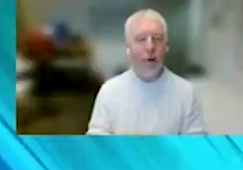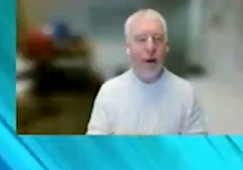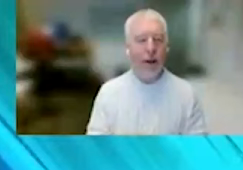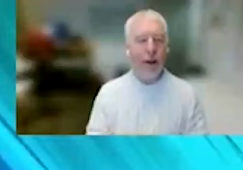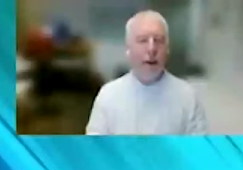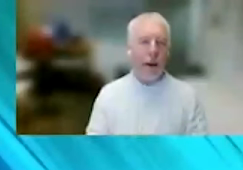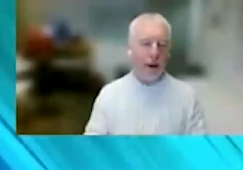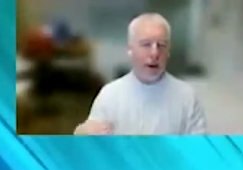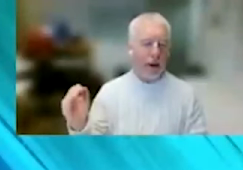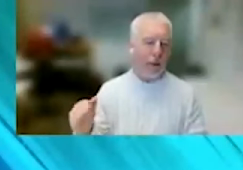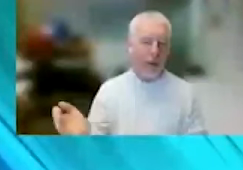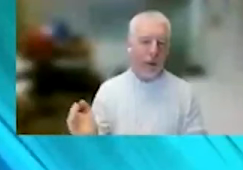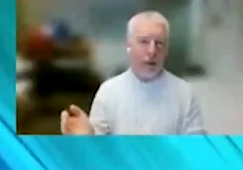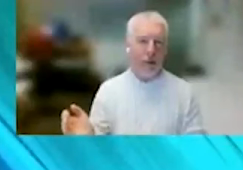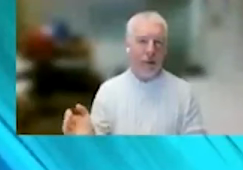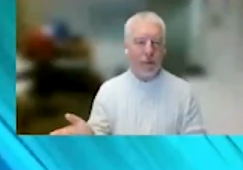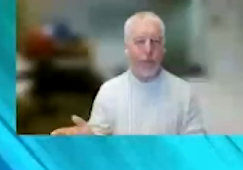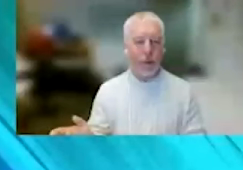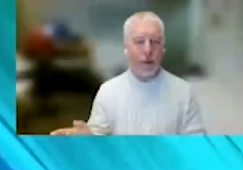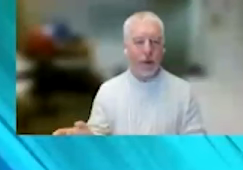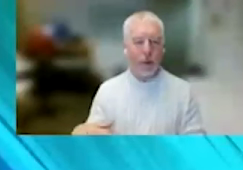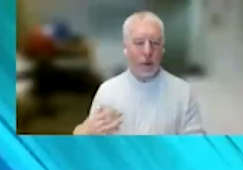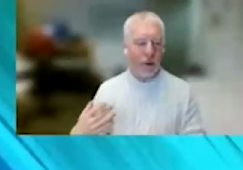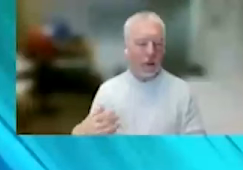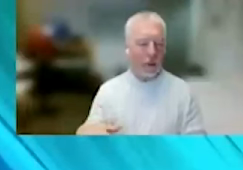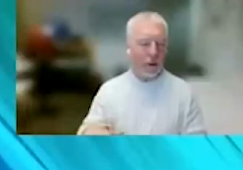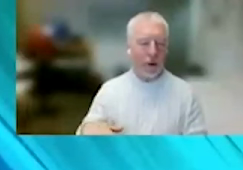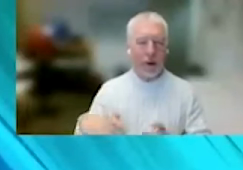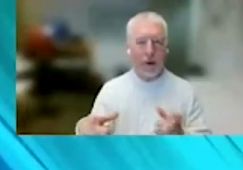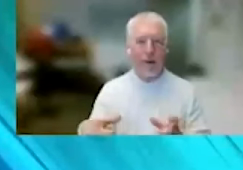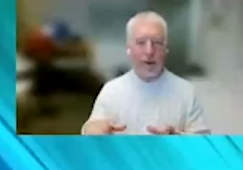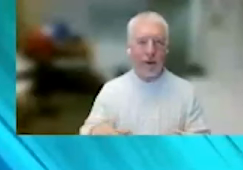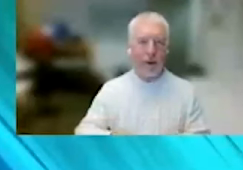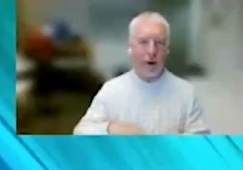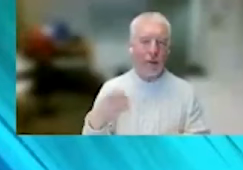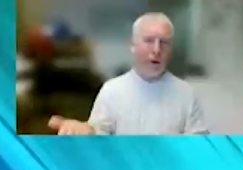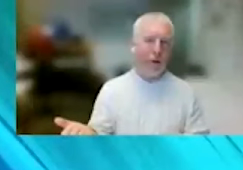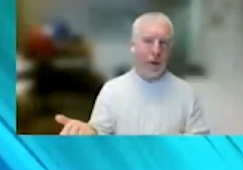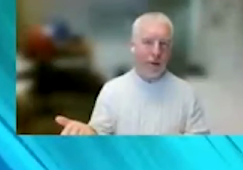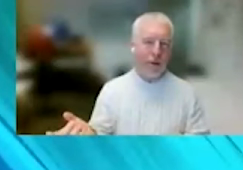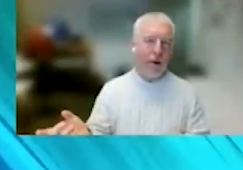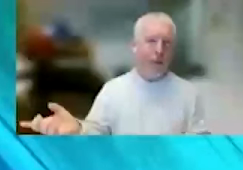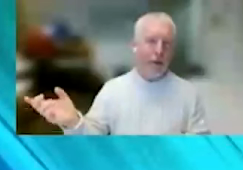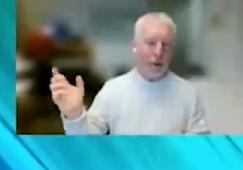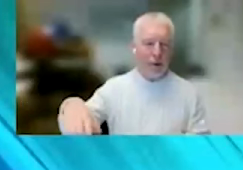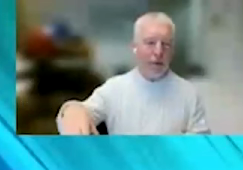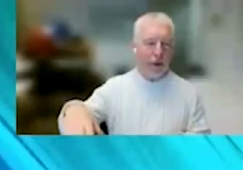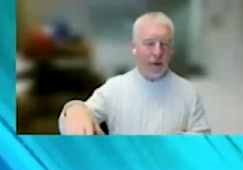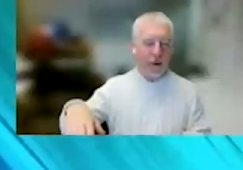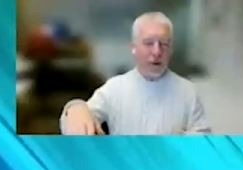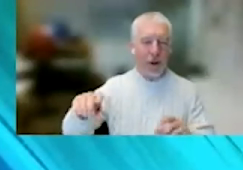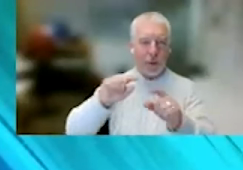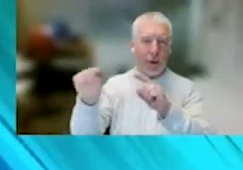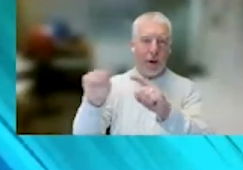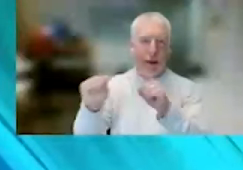human proofreading, and you can edit within the Rev website. So what we do is we'll take our finished video, upload it to Rev. It produces